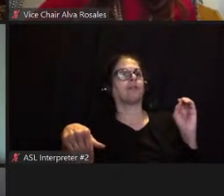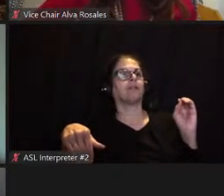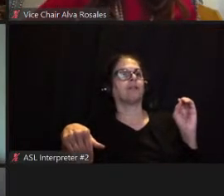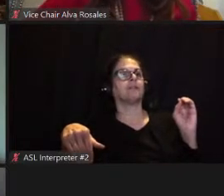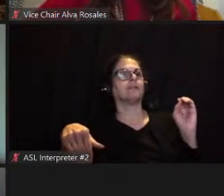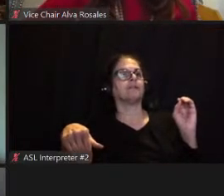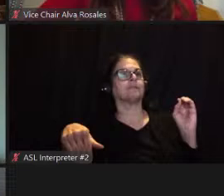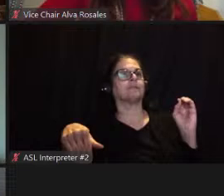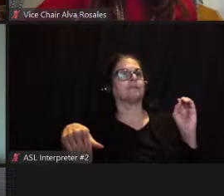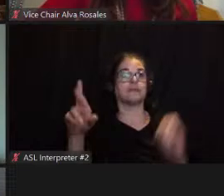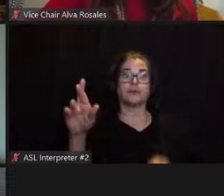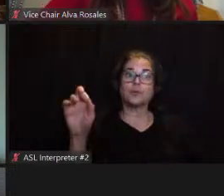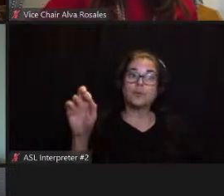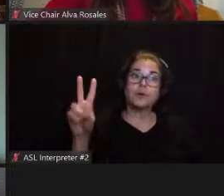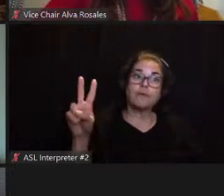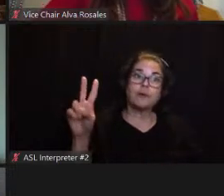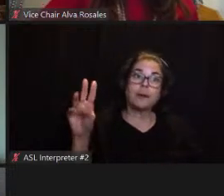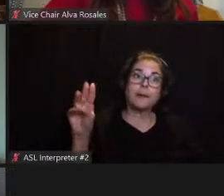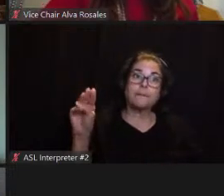Reverend Miller?